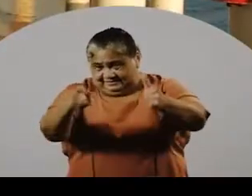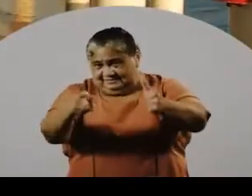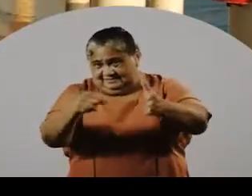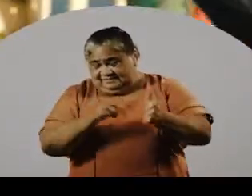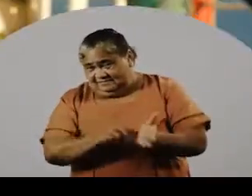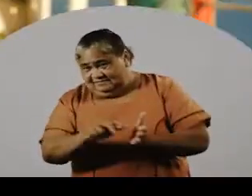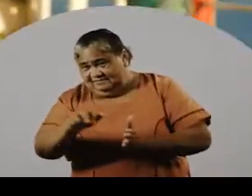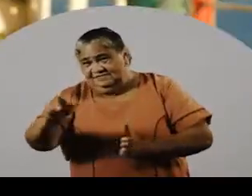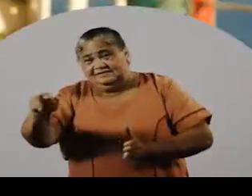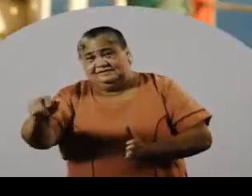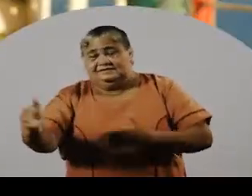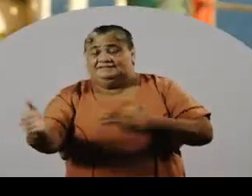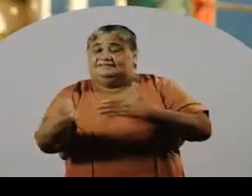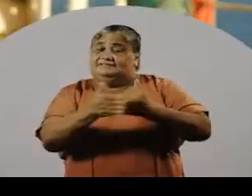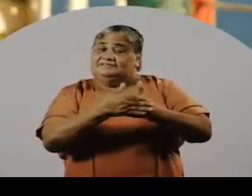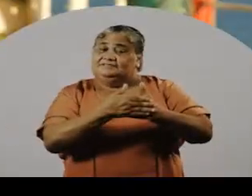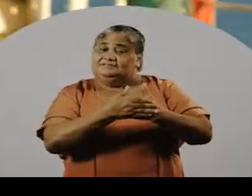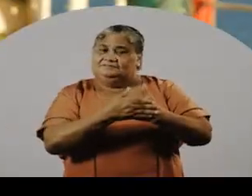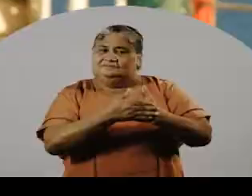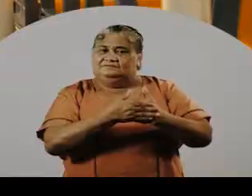uma o wala sawali ma whaitito.